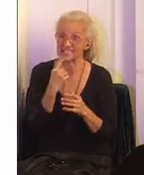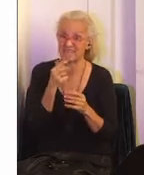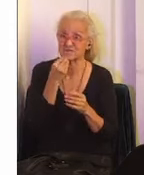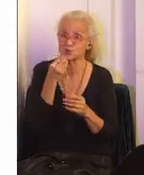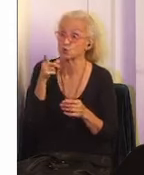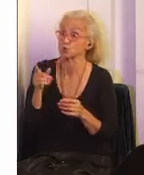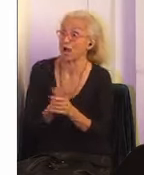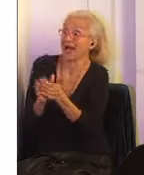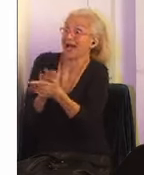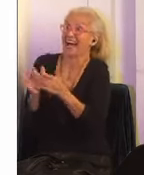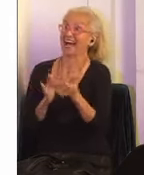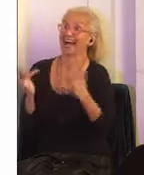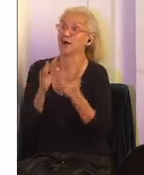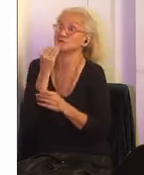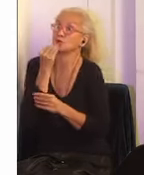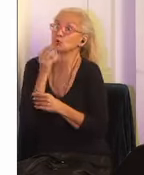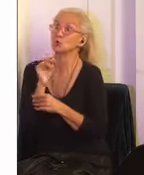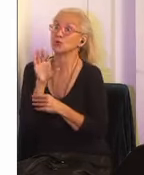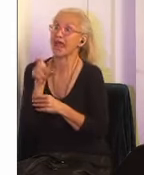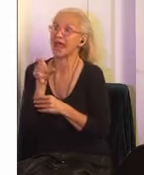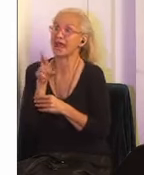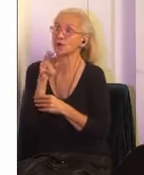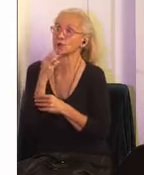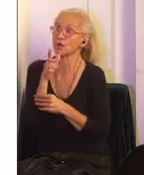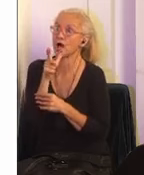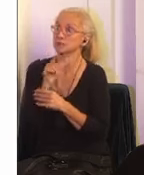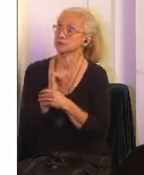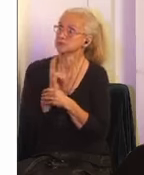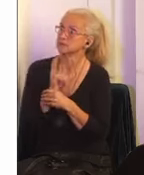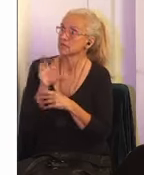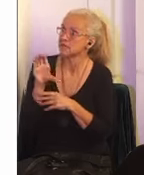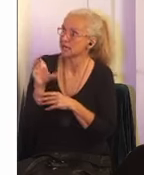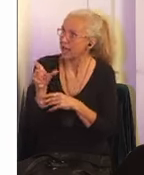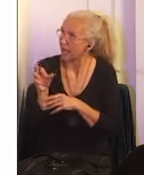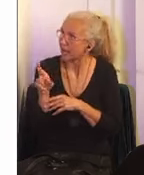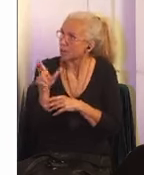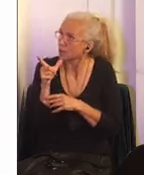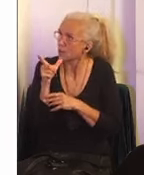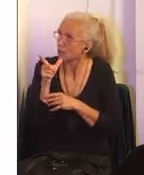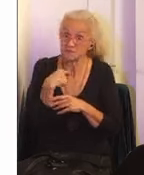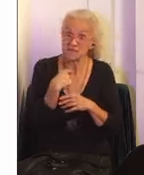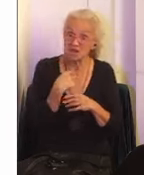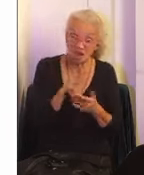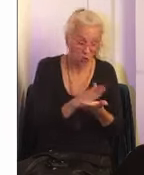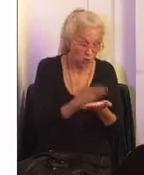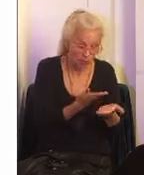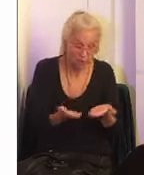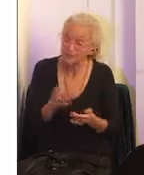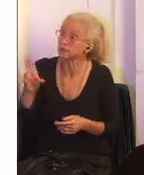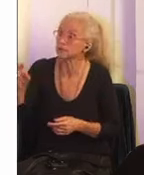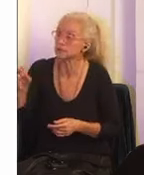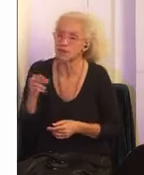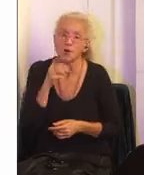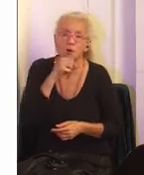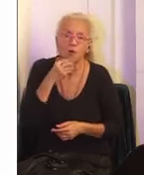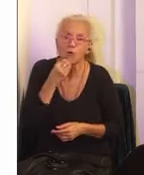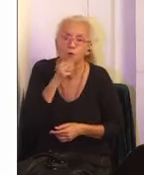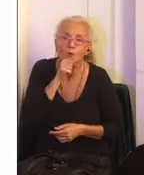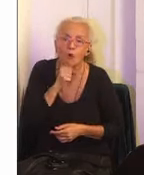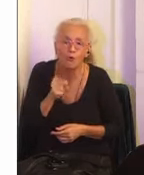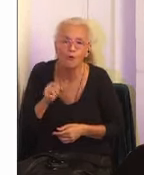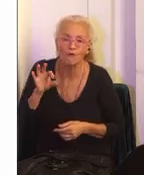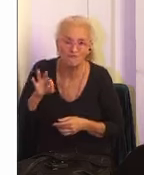food. Catered lunch. Catered lunch. I don't have to cook and bring it. Now, the old-fashioned homecomings, they had to